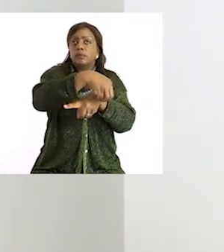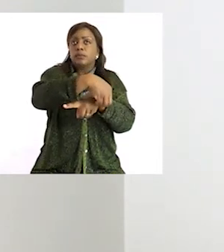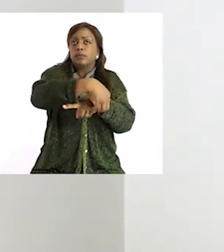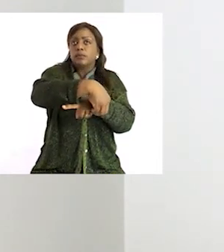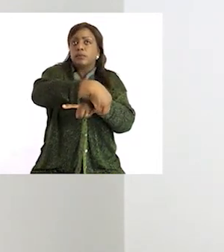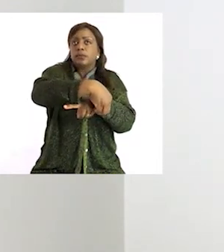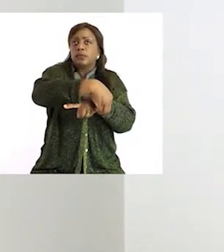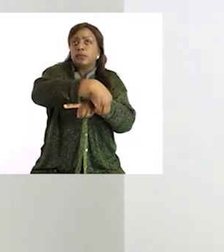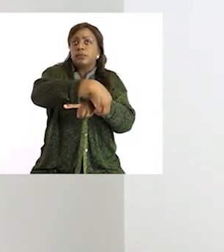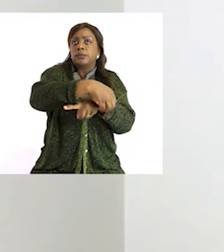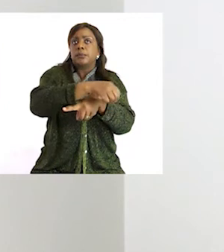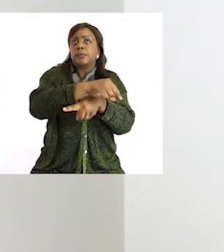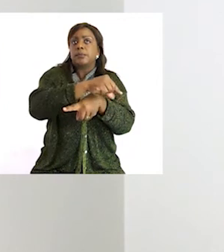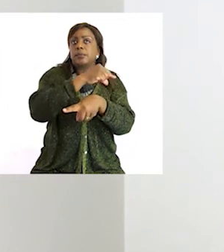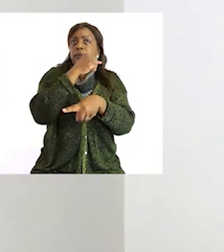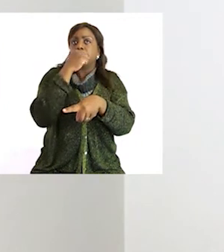gland.